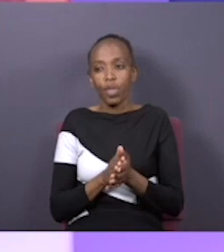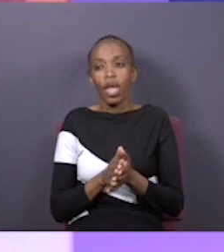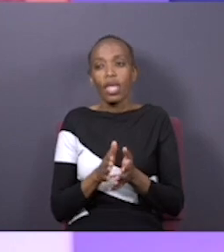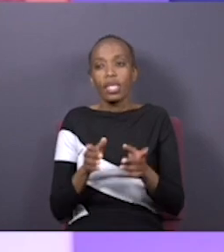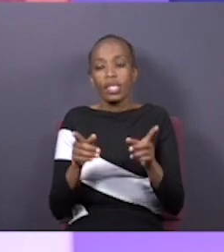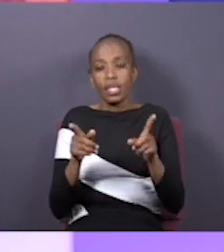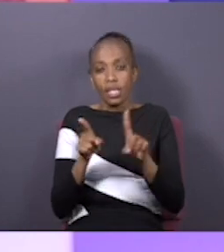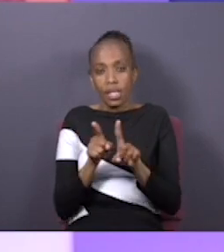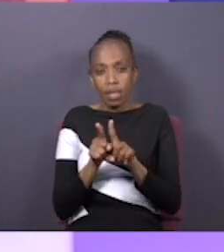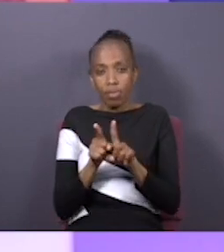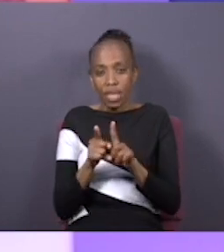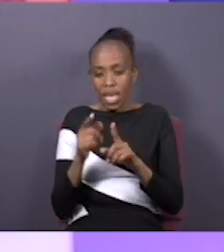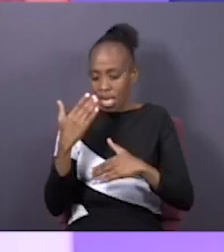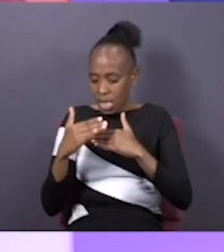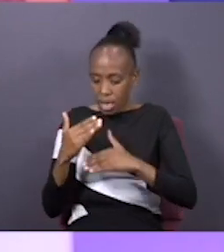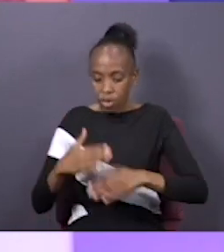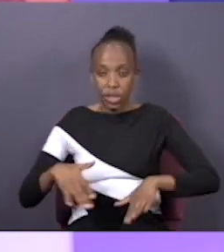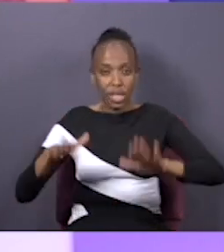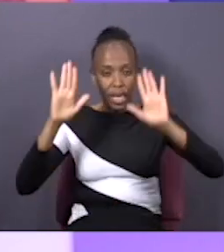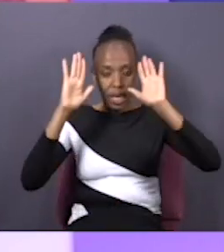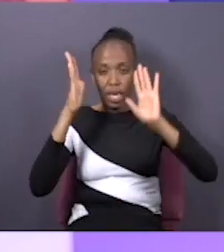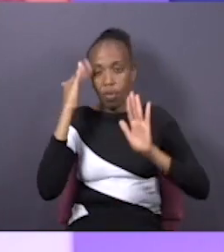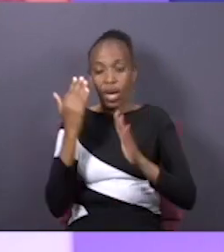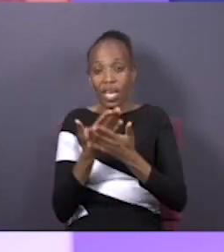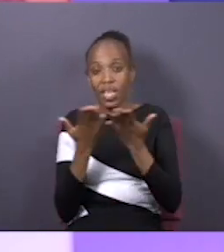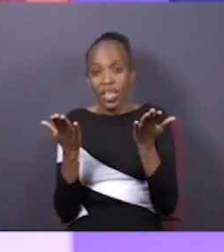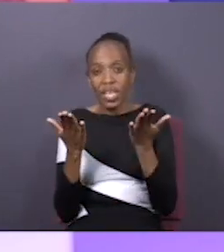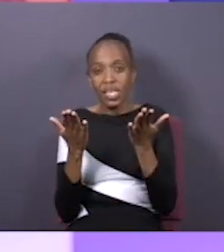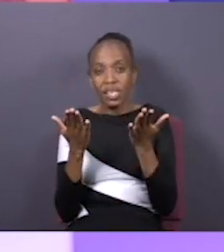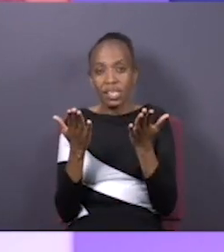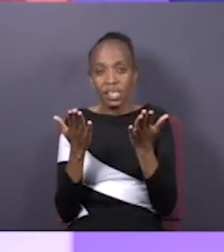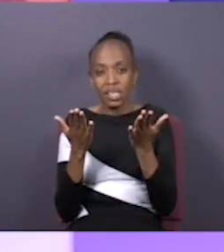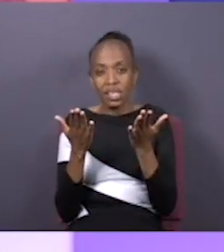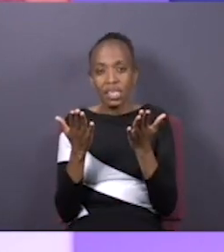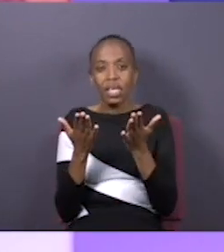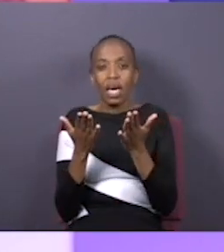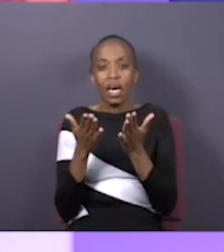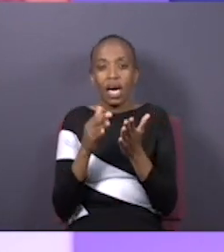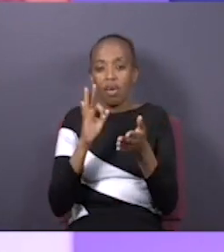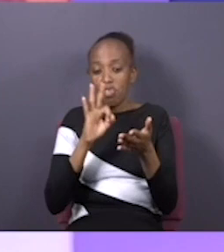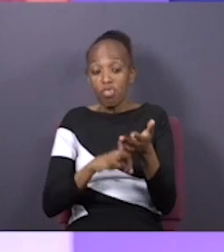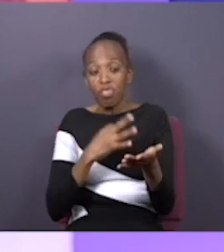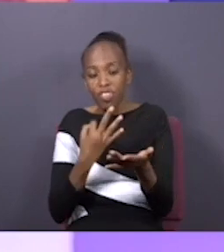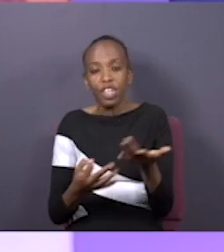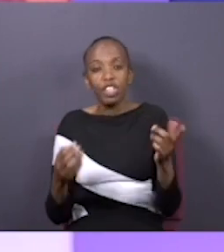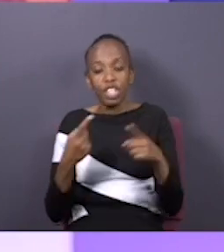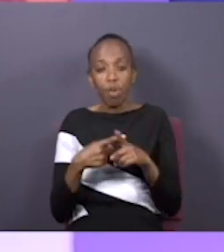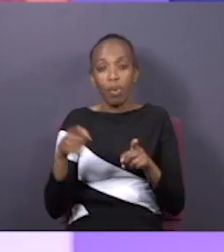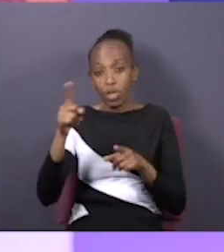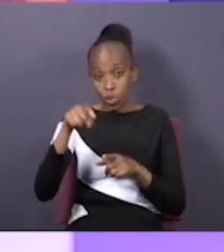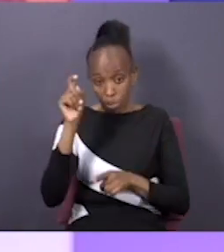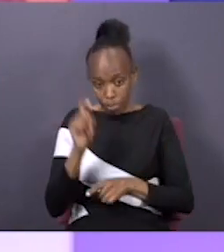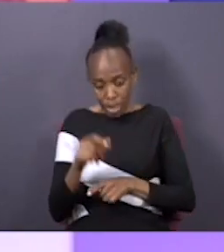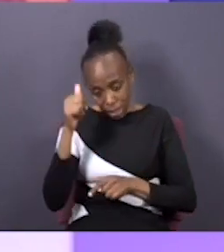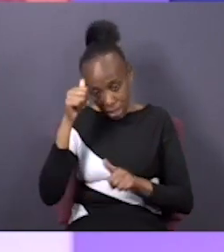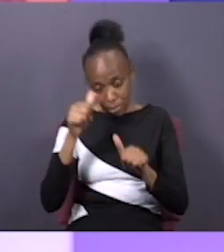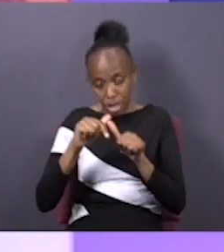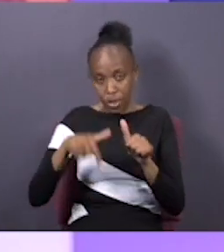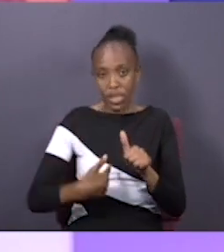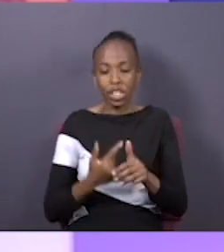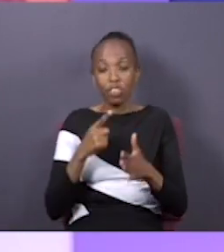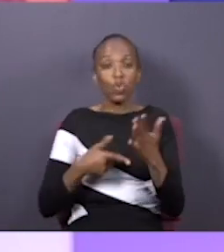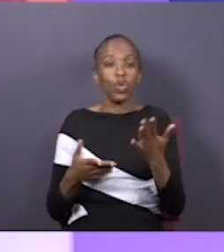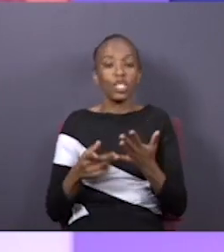and they are almost giving up because things have not gone as they should have gone. But we must remind